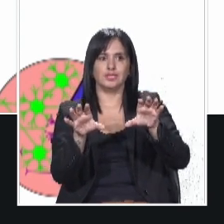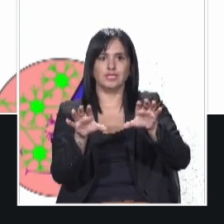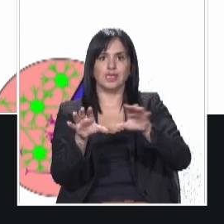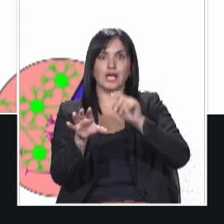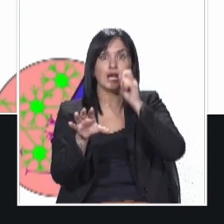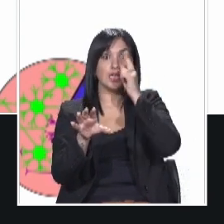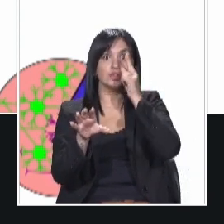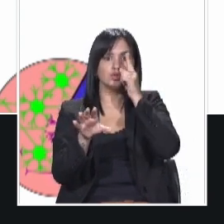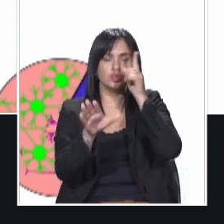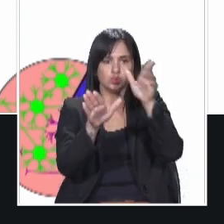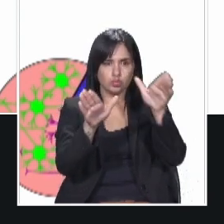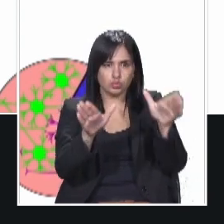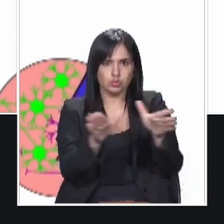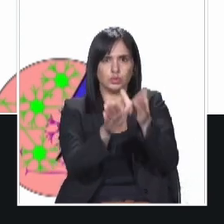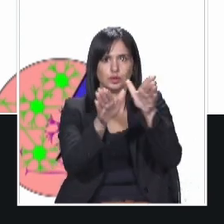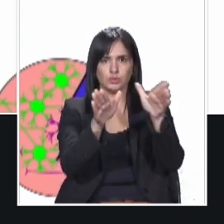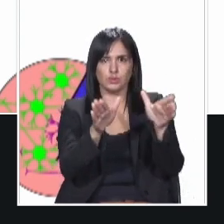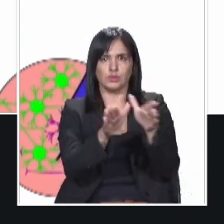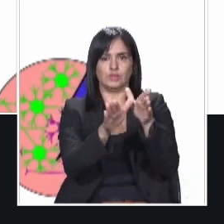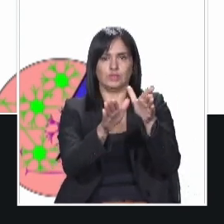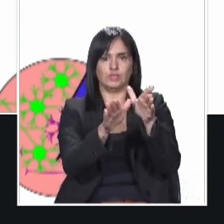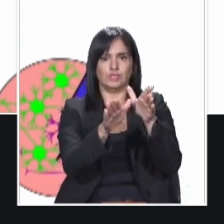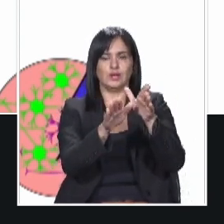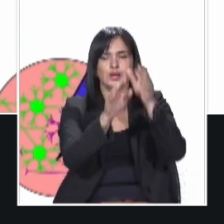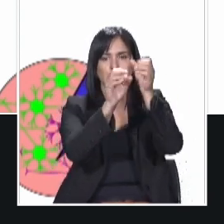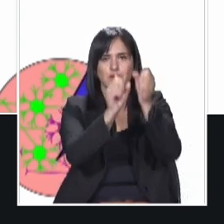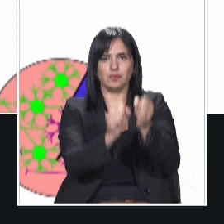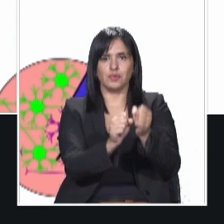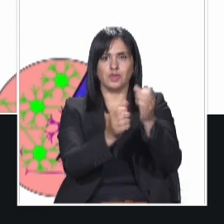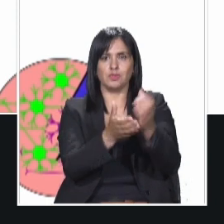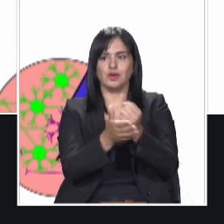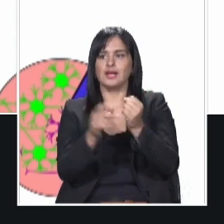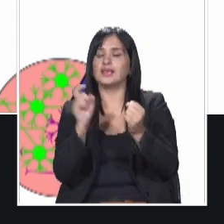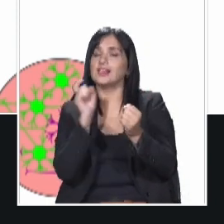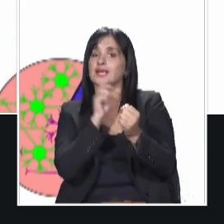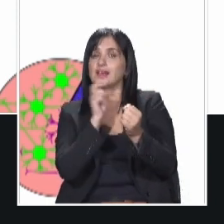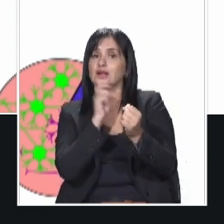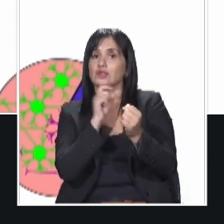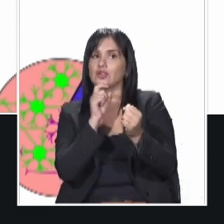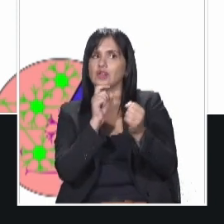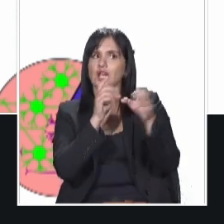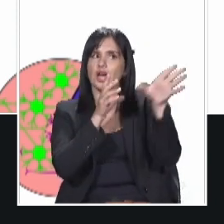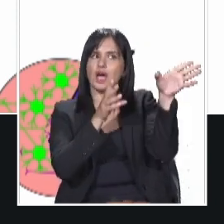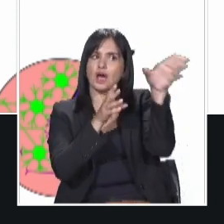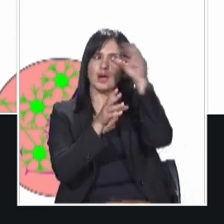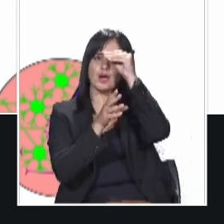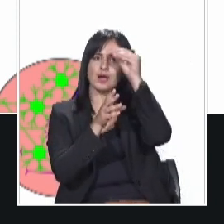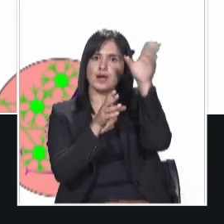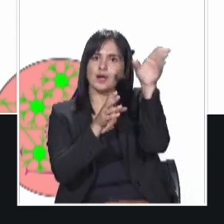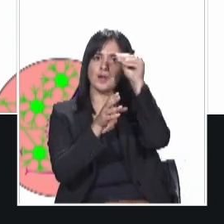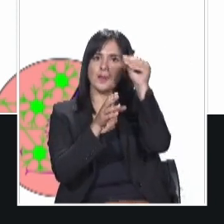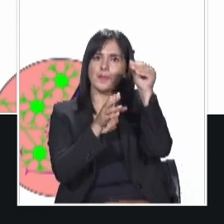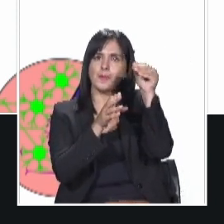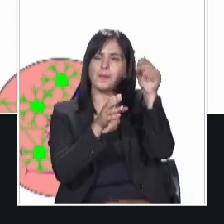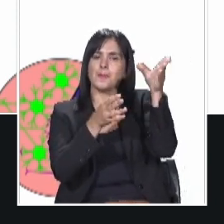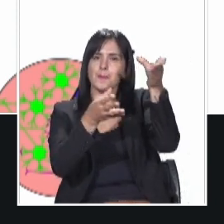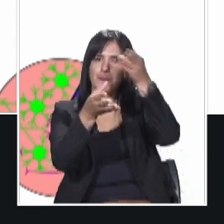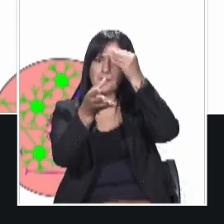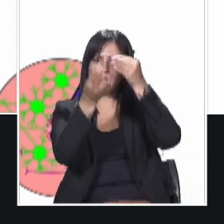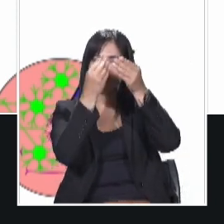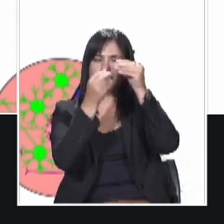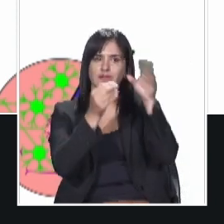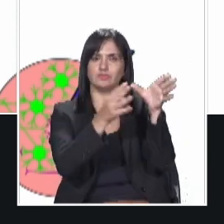are able to get the red population to unlearn. Yes? And in this case, we are able to get the blue population to